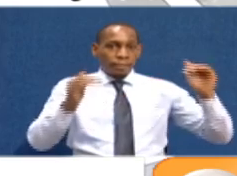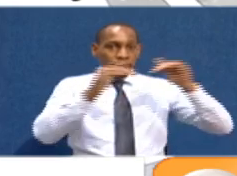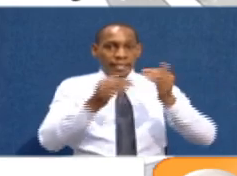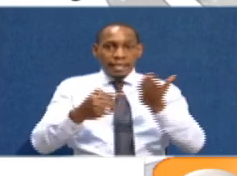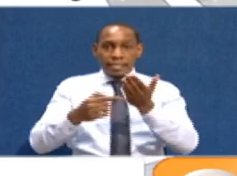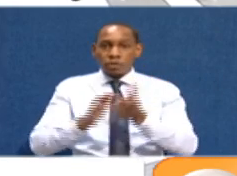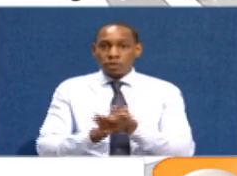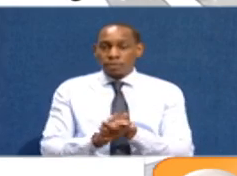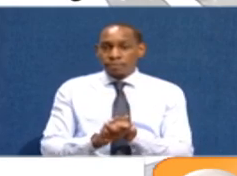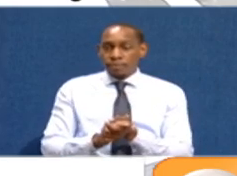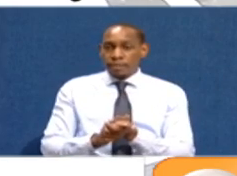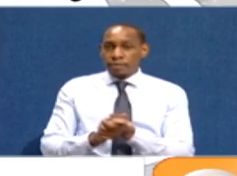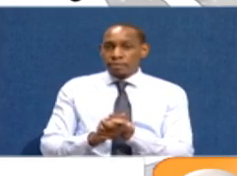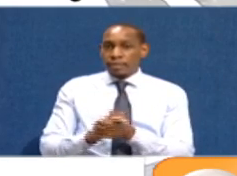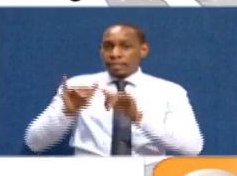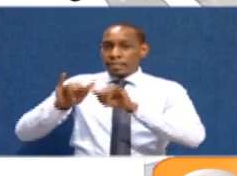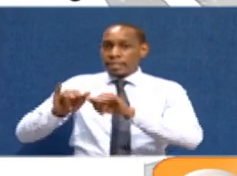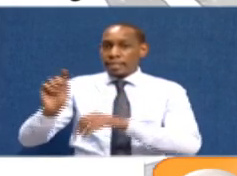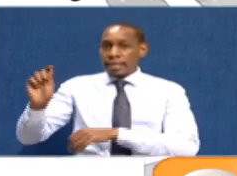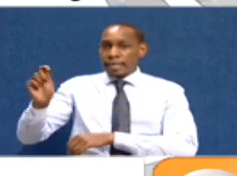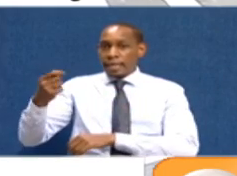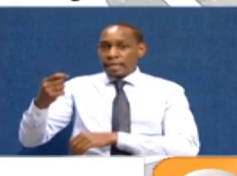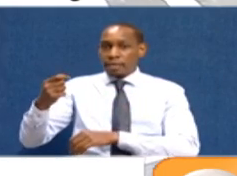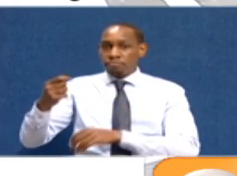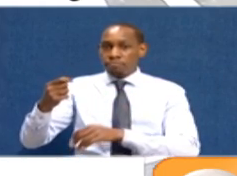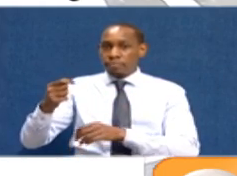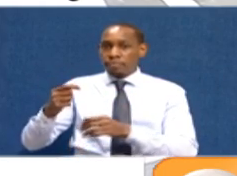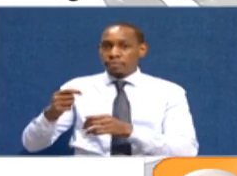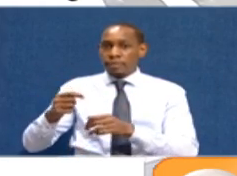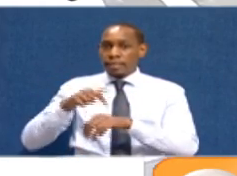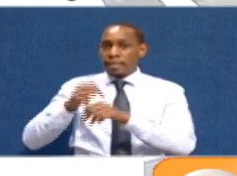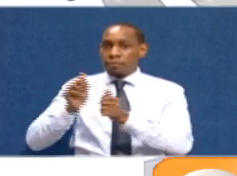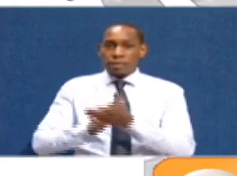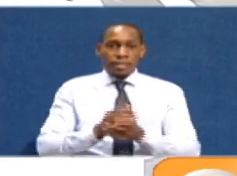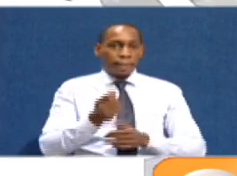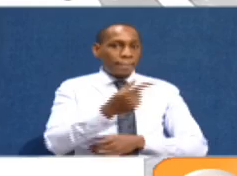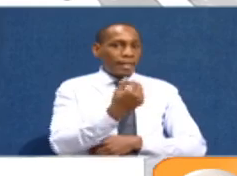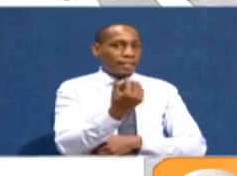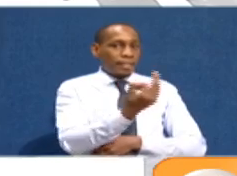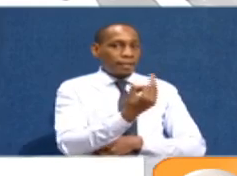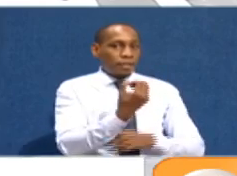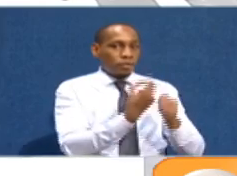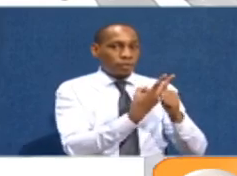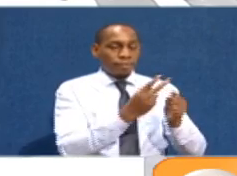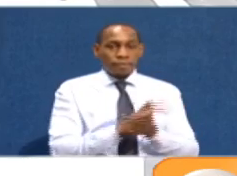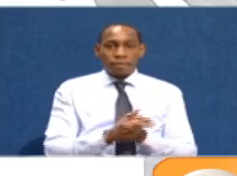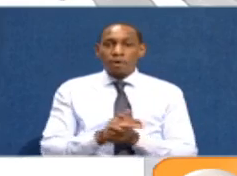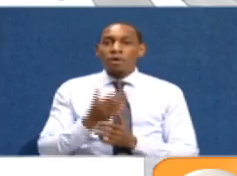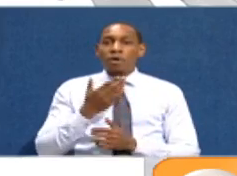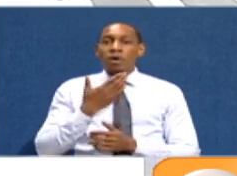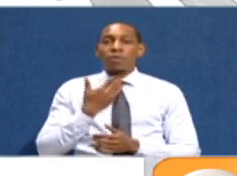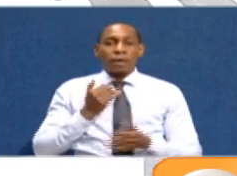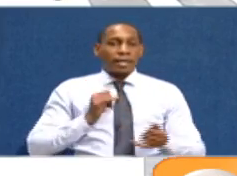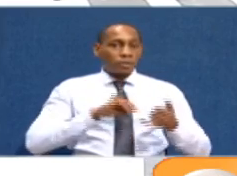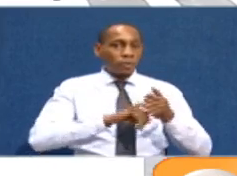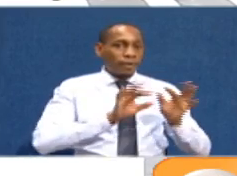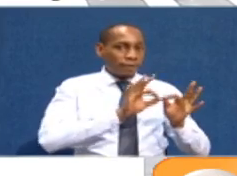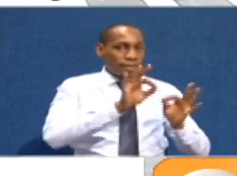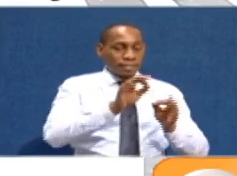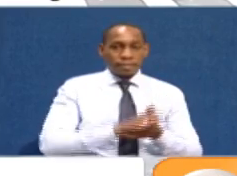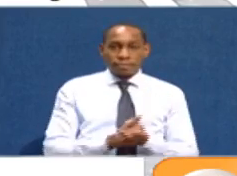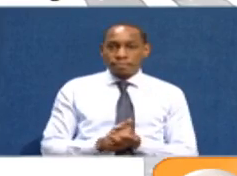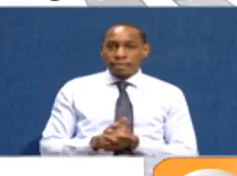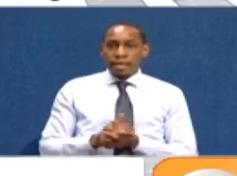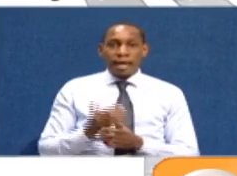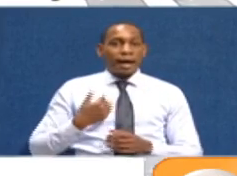And how much longer are you guys in Kenya? We're here until March 12th. Okay. If I can get my wife to extend. I have some photo